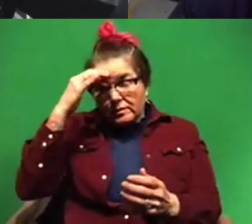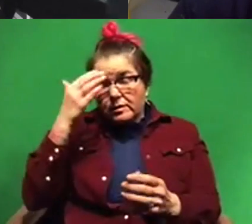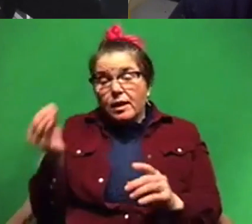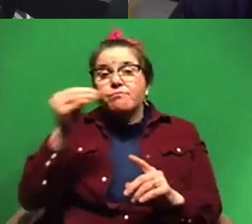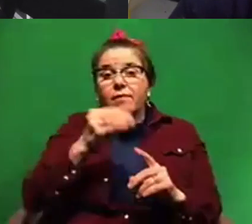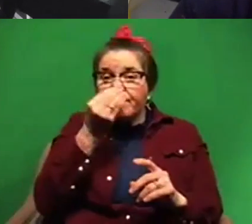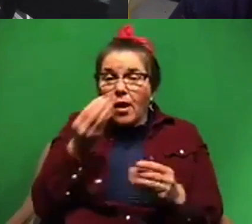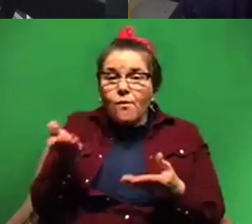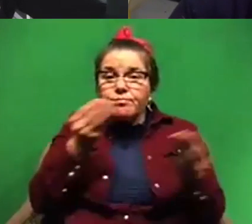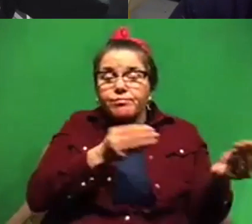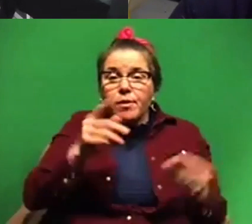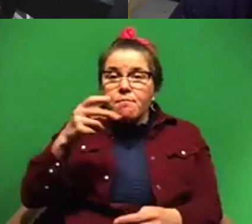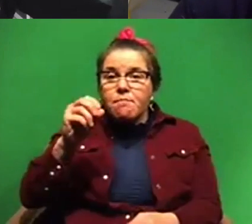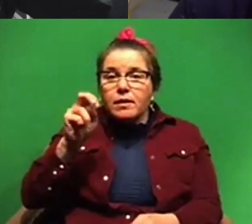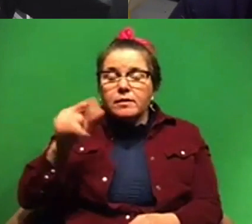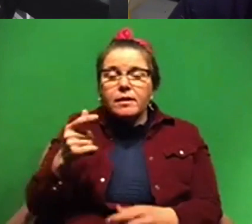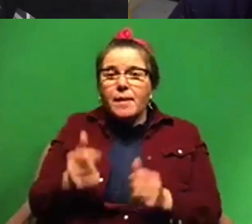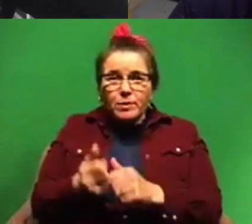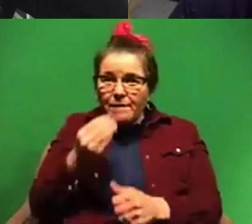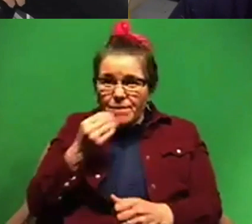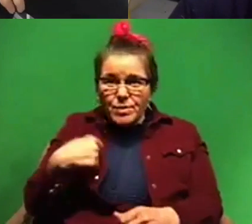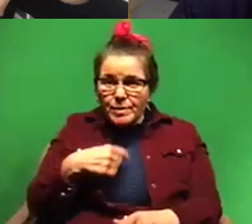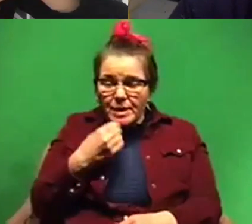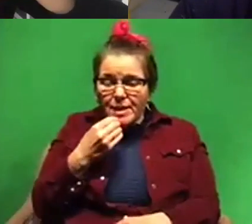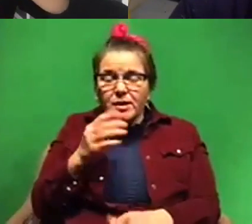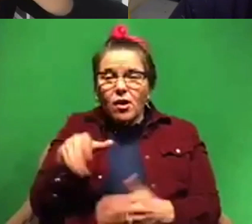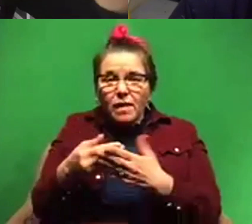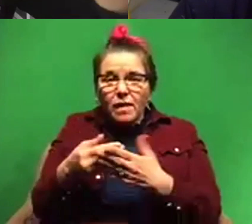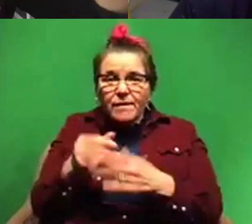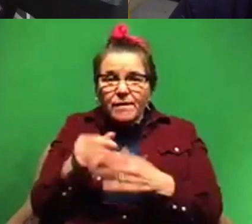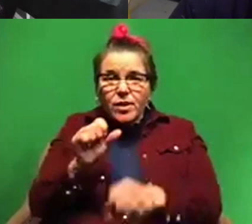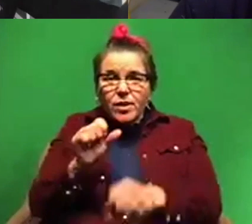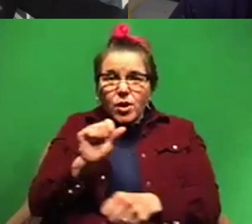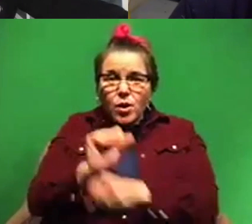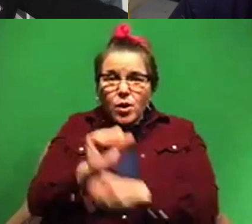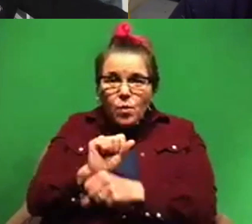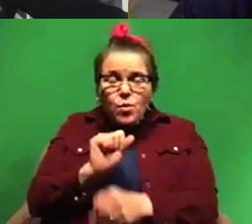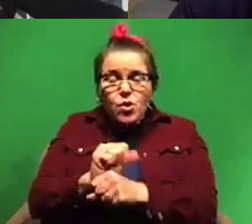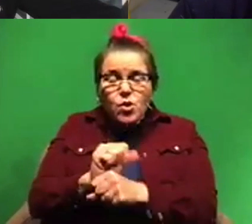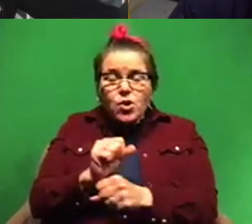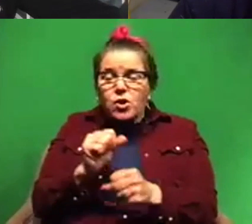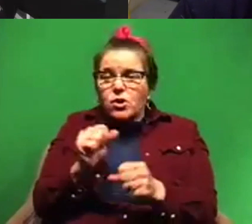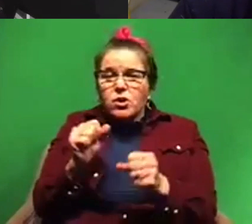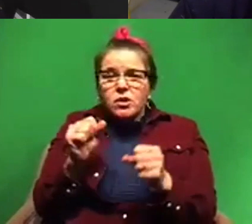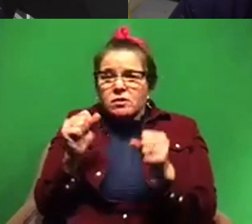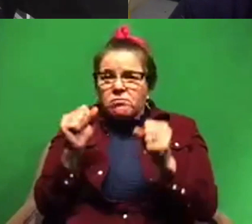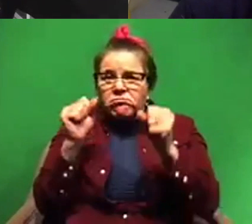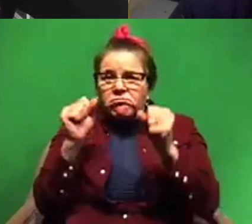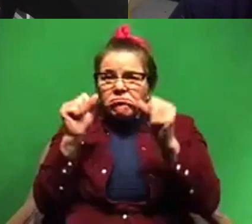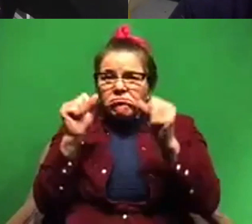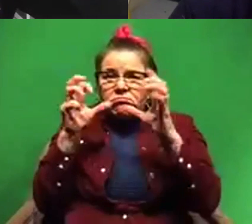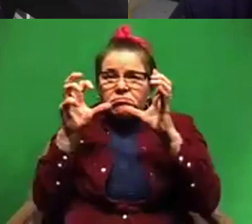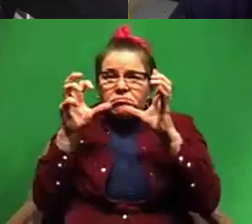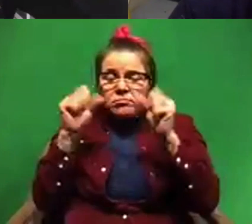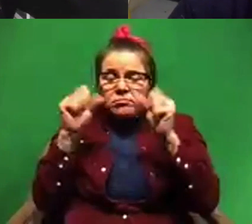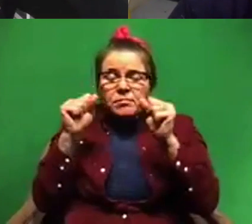incredible, like all the work and all the things they're doing. And people also, I have a soft spot for insects because people also have this